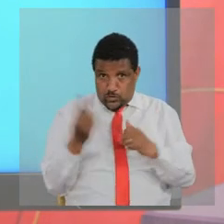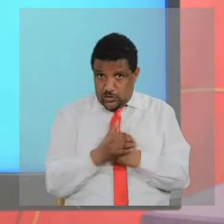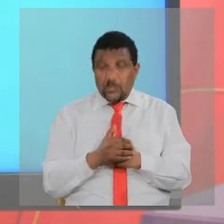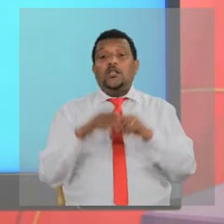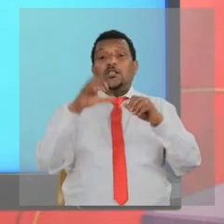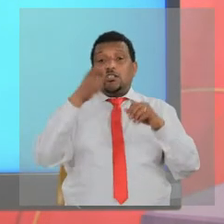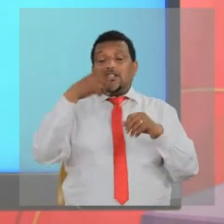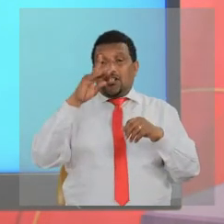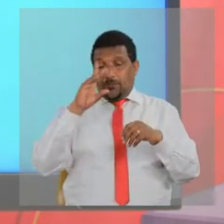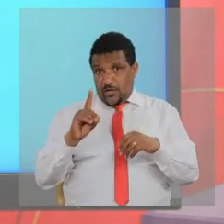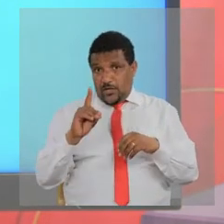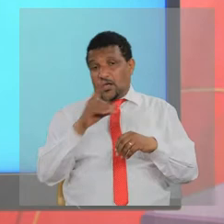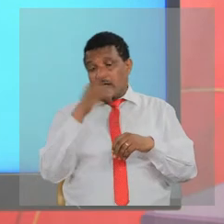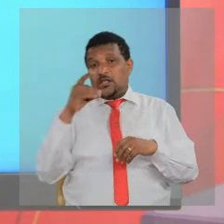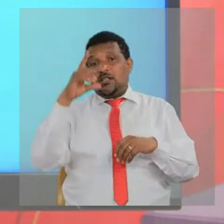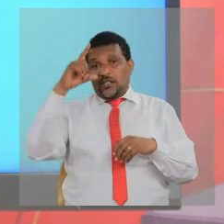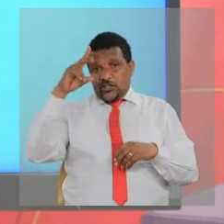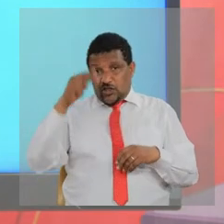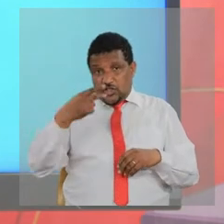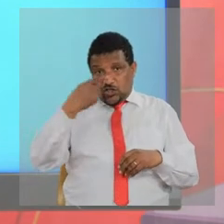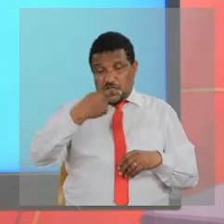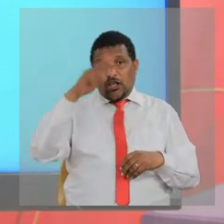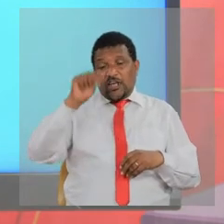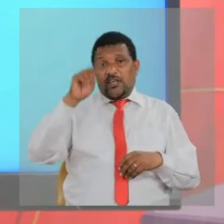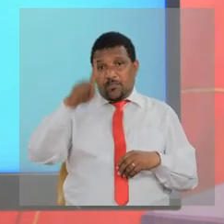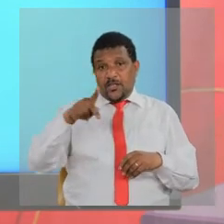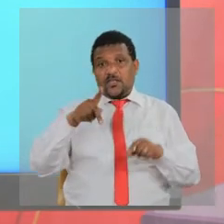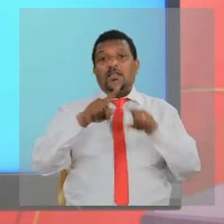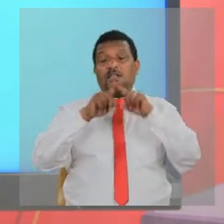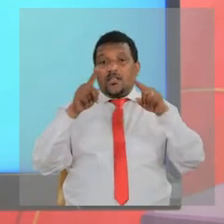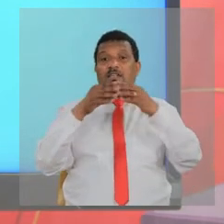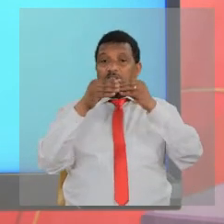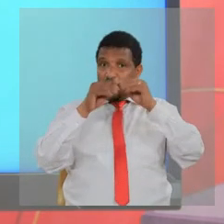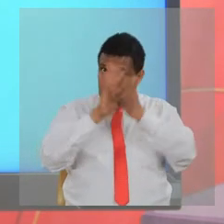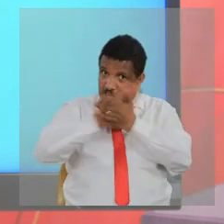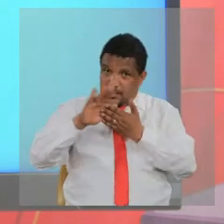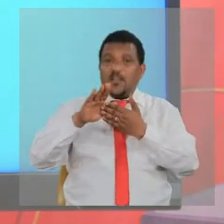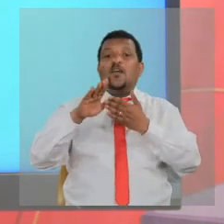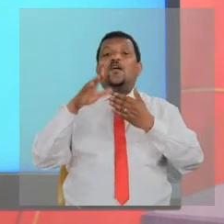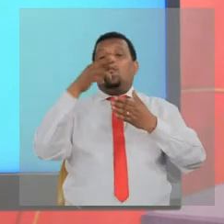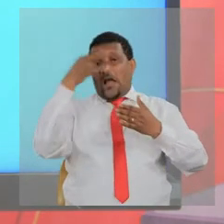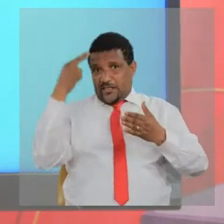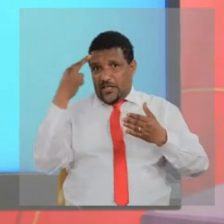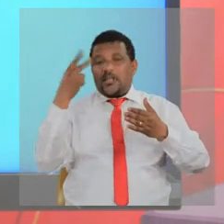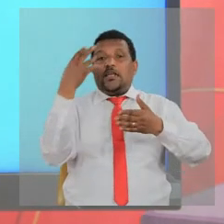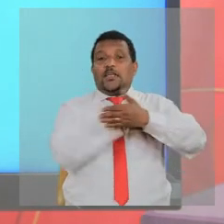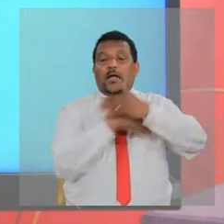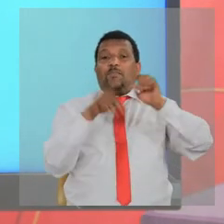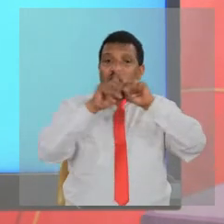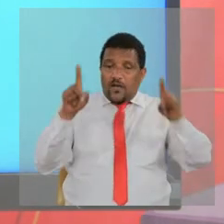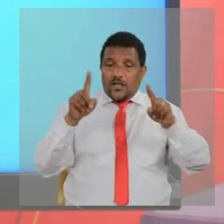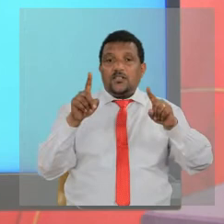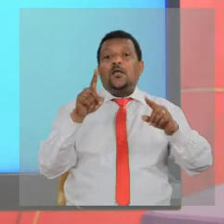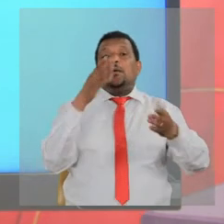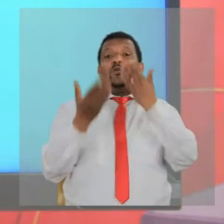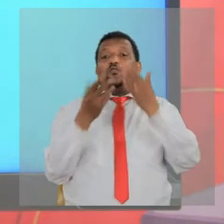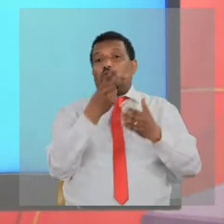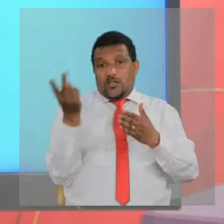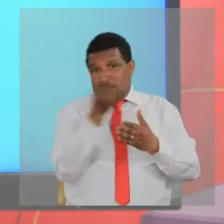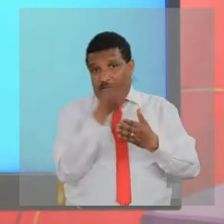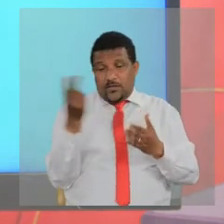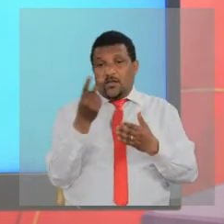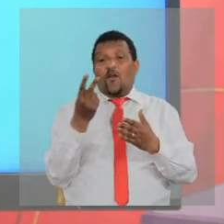the GDP and GNP is the net factor income. The net factor income is the difference between the factor income